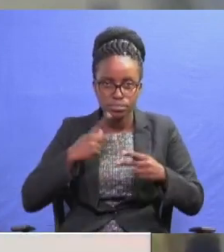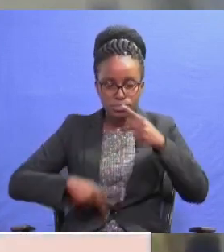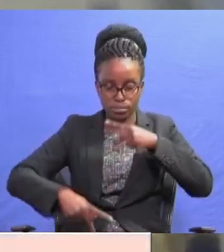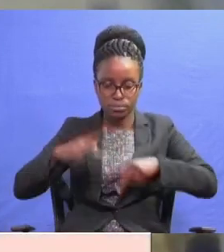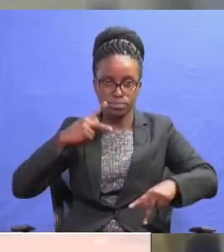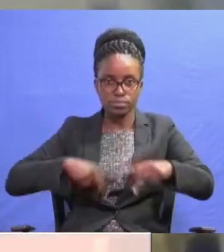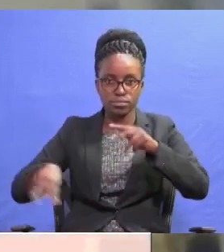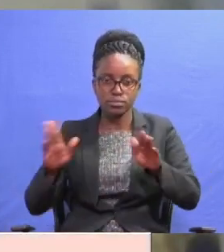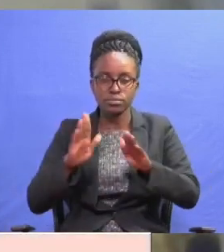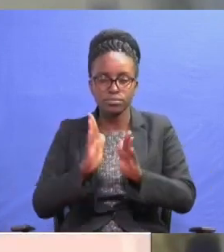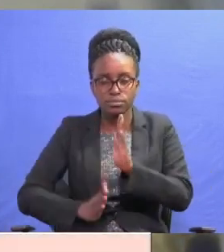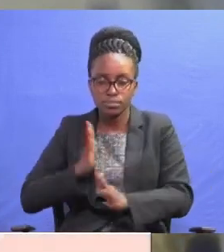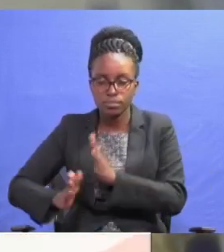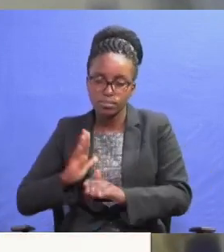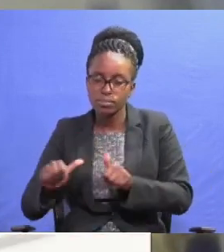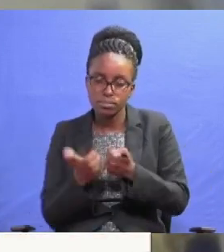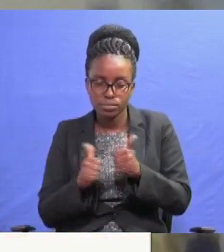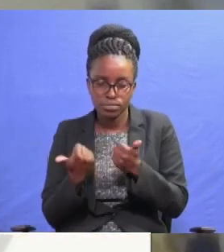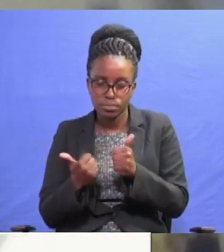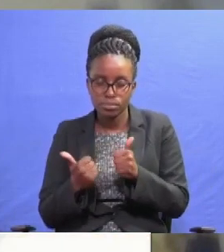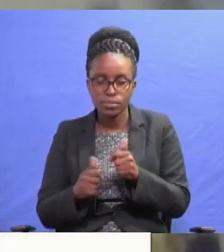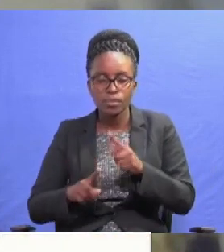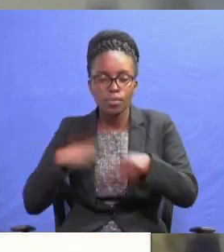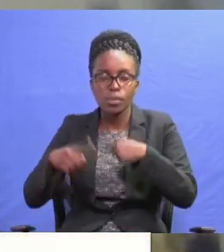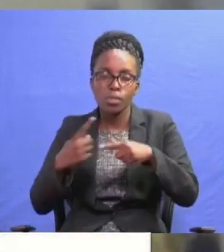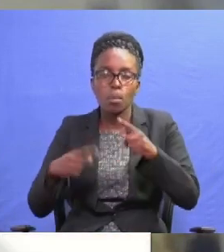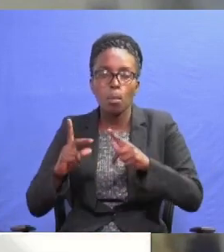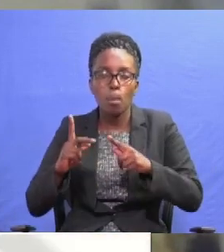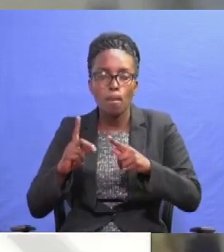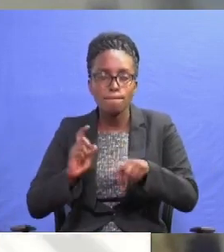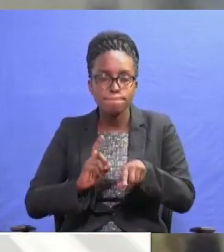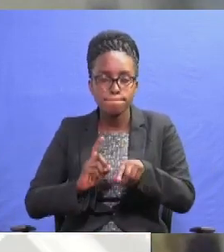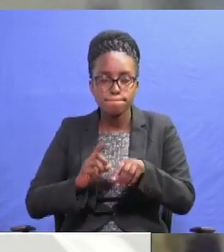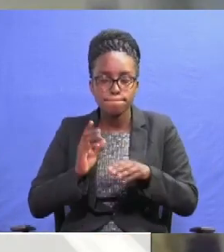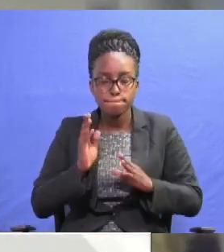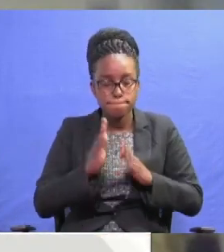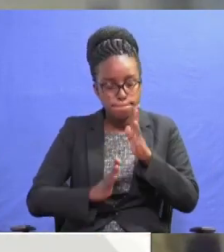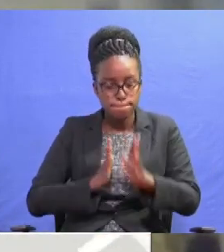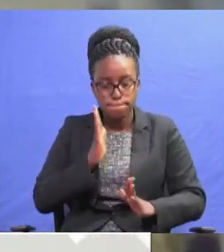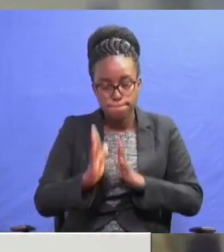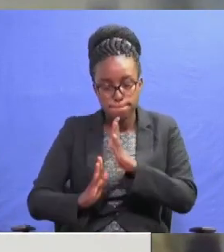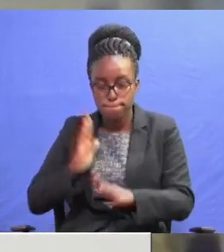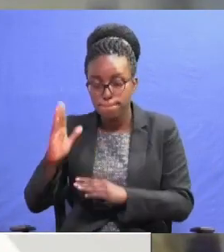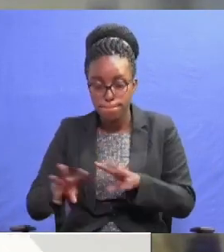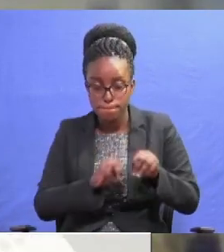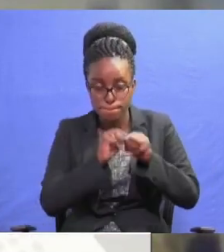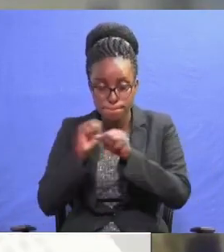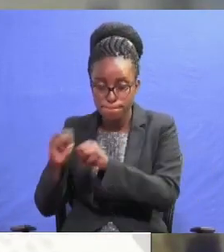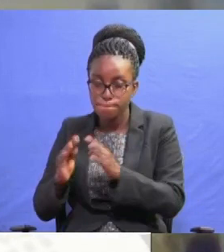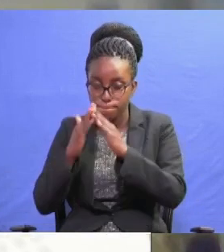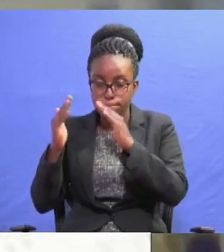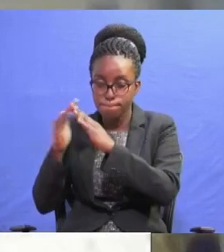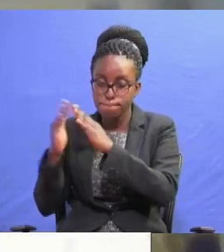country, you go with a plan, you indicate where you're going to do your house, and then you're given approval to implement that plan.